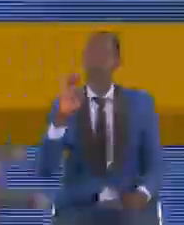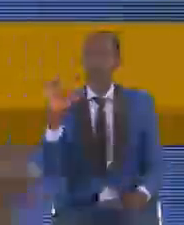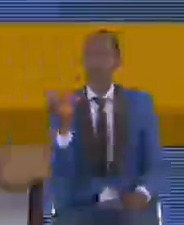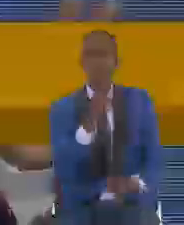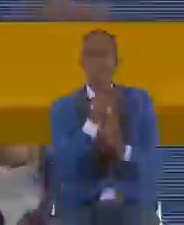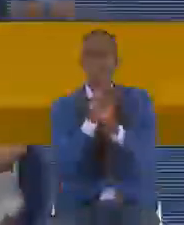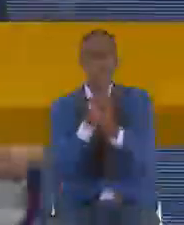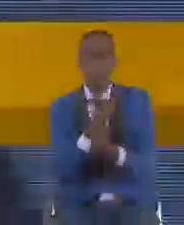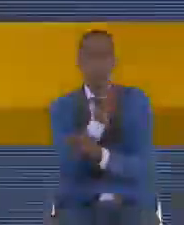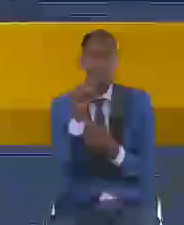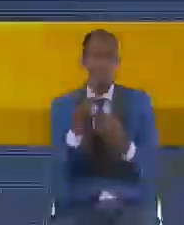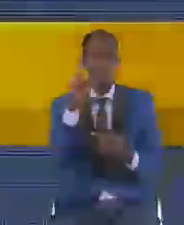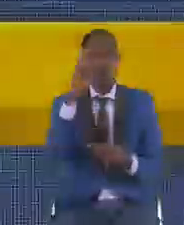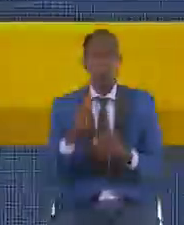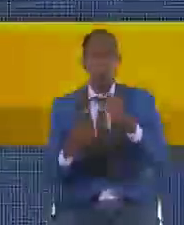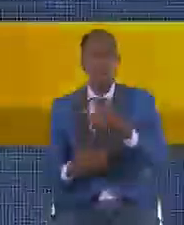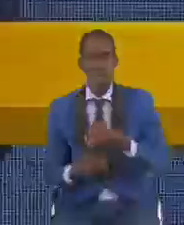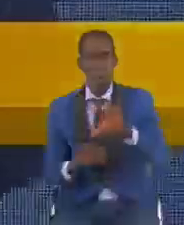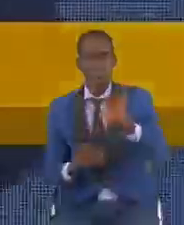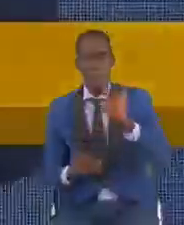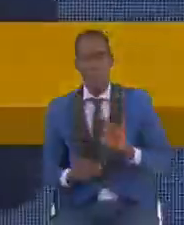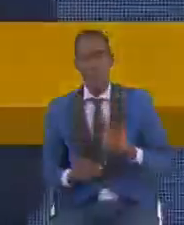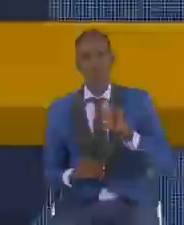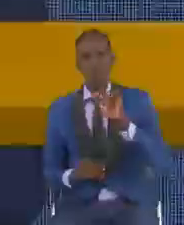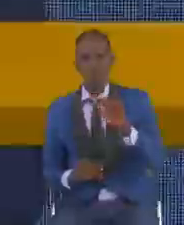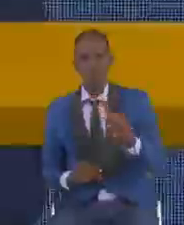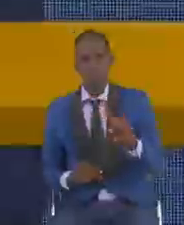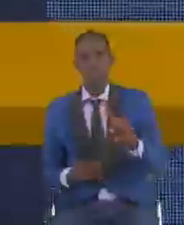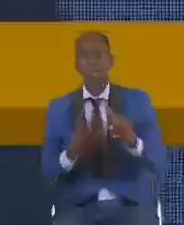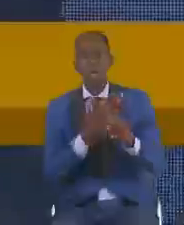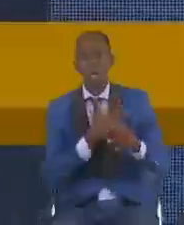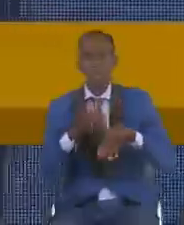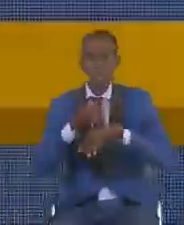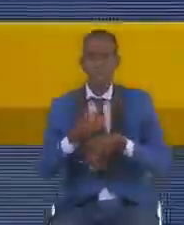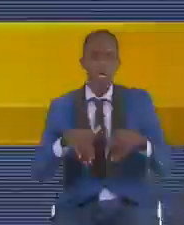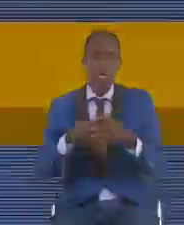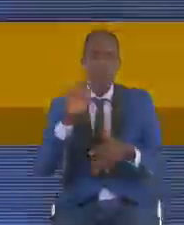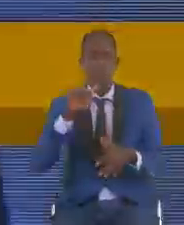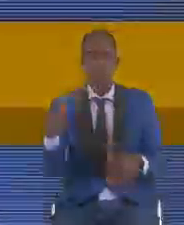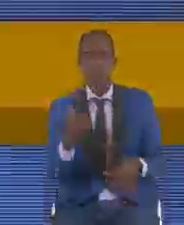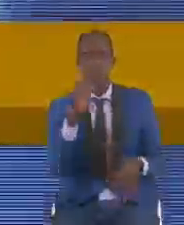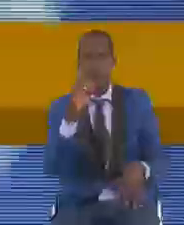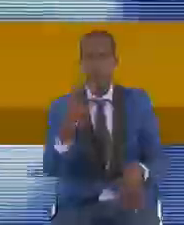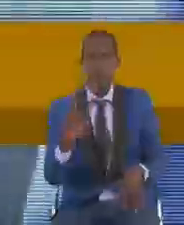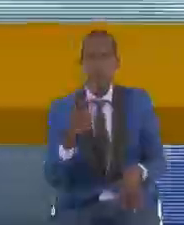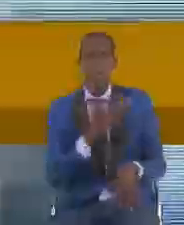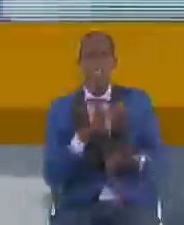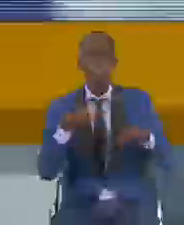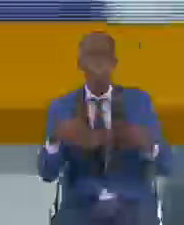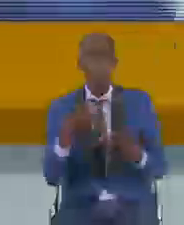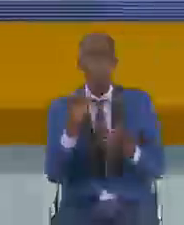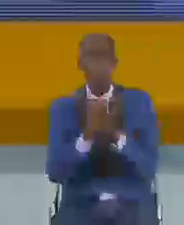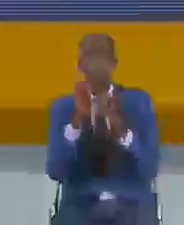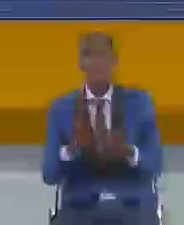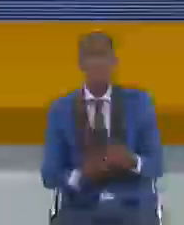God appoints anyone, and he sends forth anyone, he gives him support.